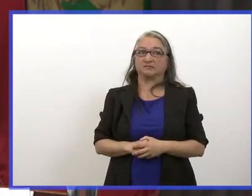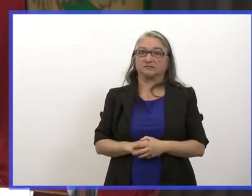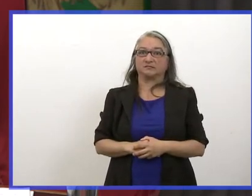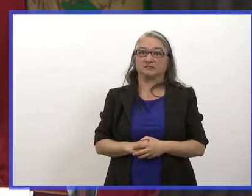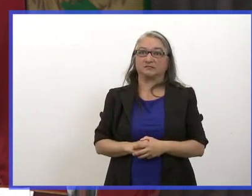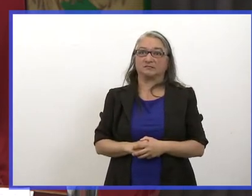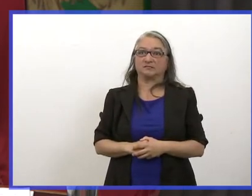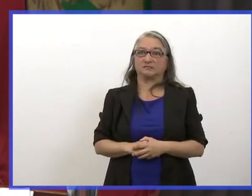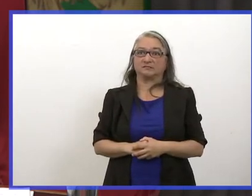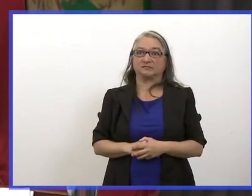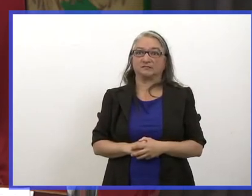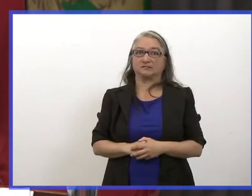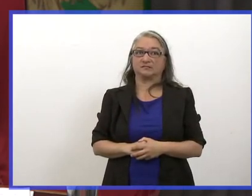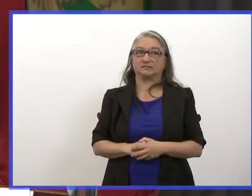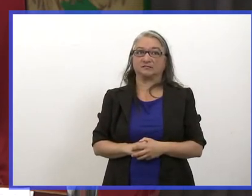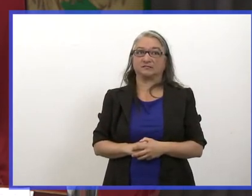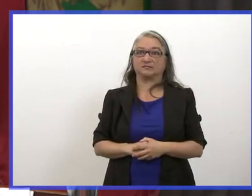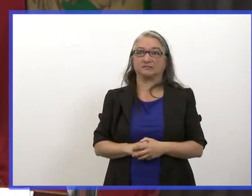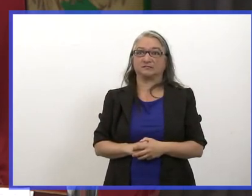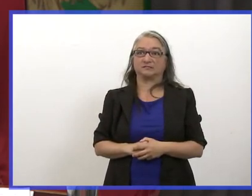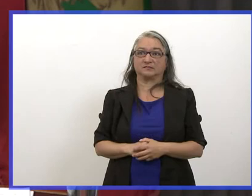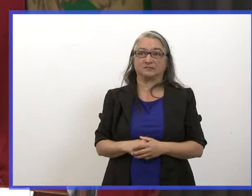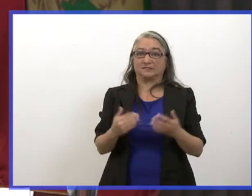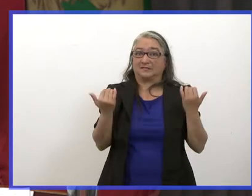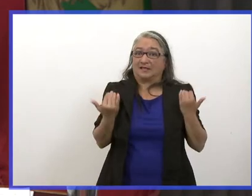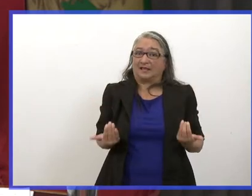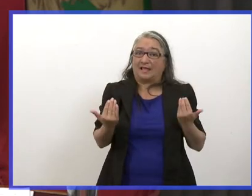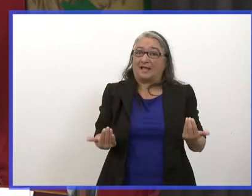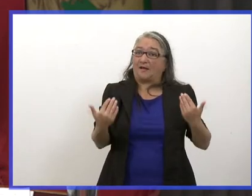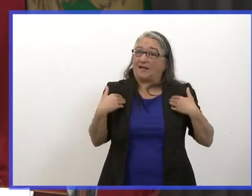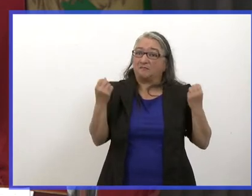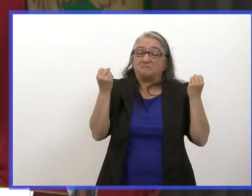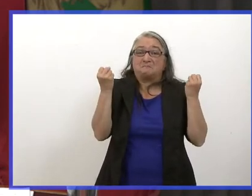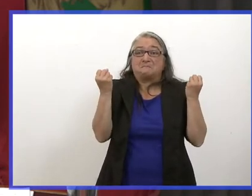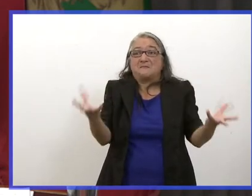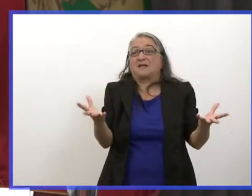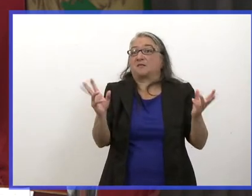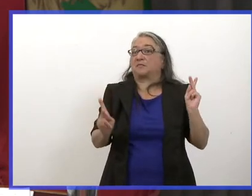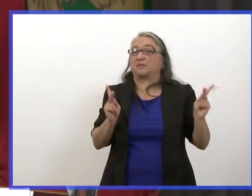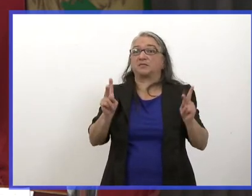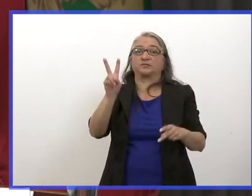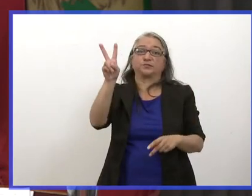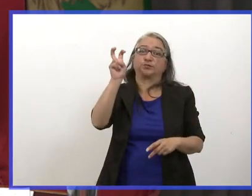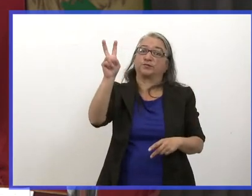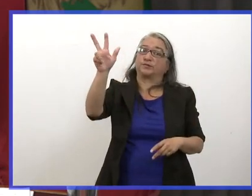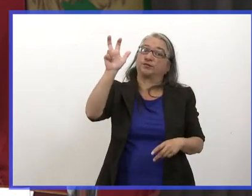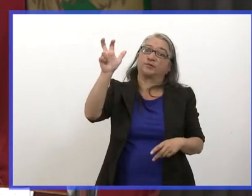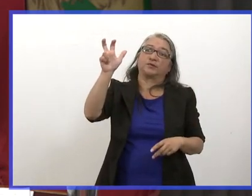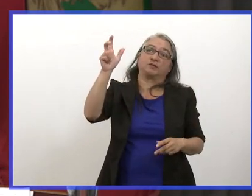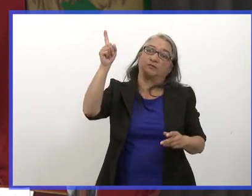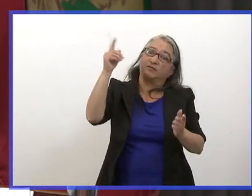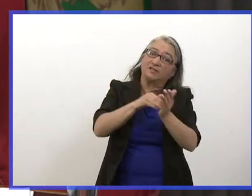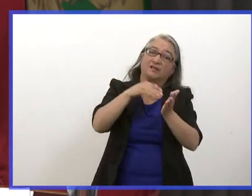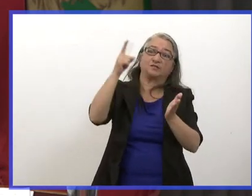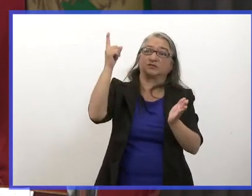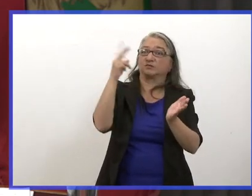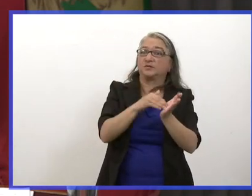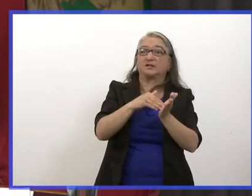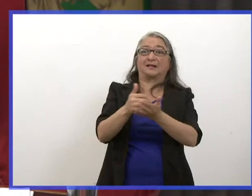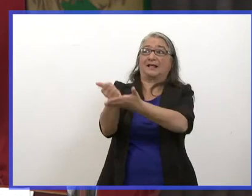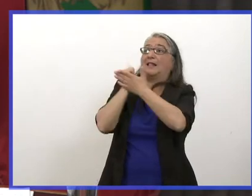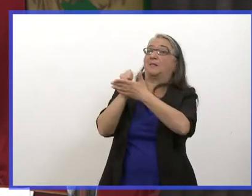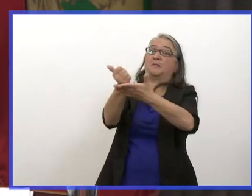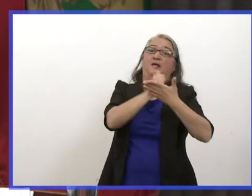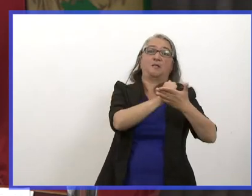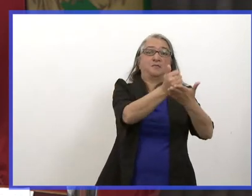it's into the thousands of people helping us with this, and increased our penalties, doubled our fines, and